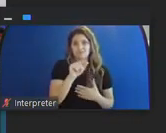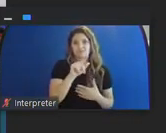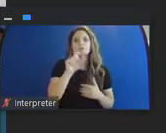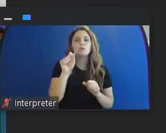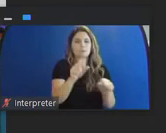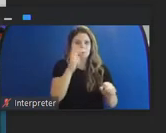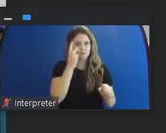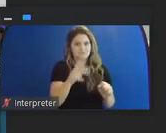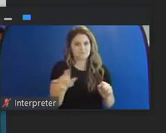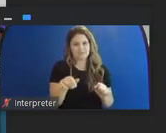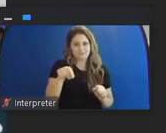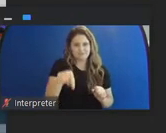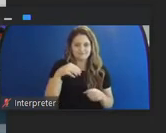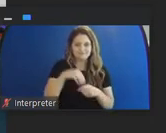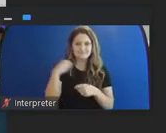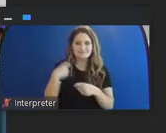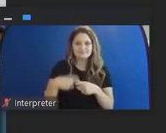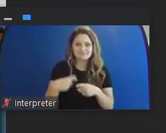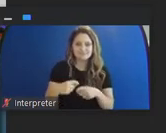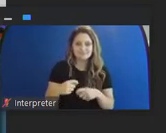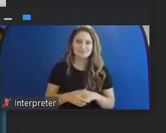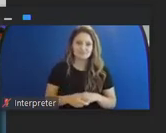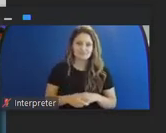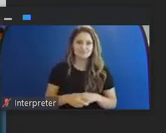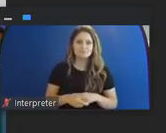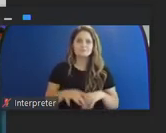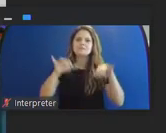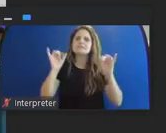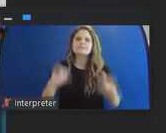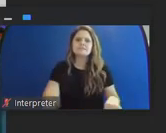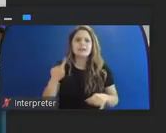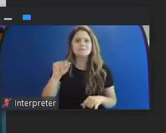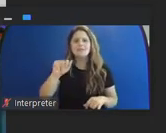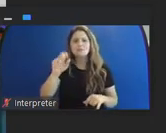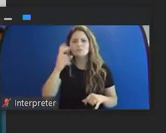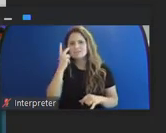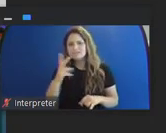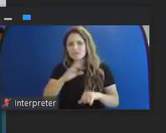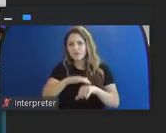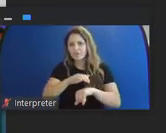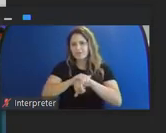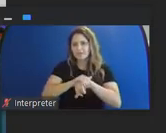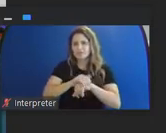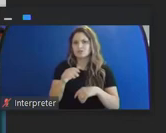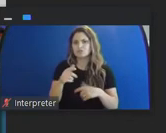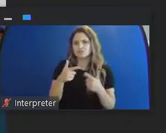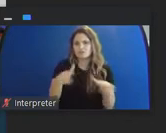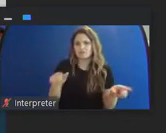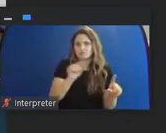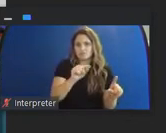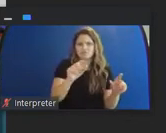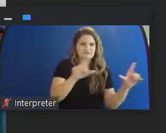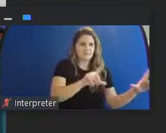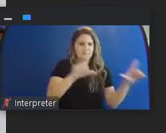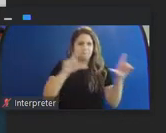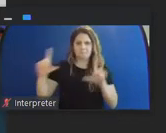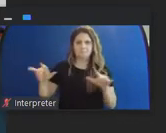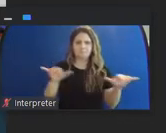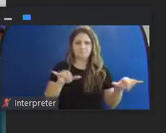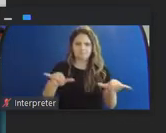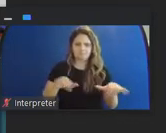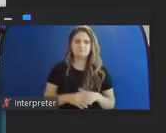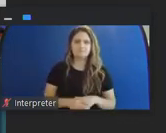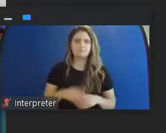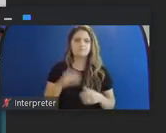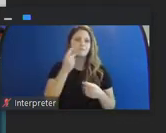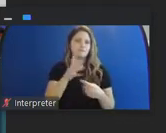able to see these. It's the same data you can see on the English language dashboard, and here are a few